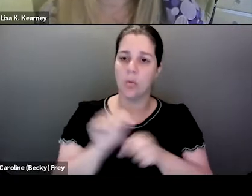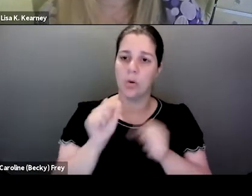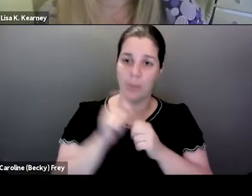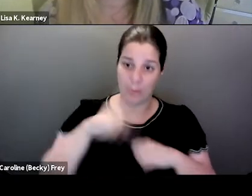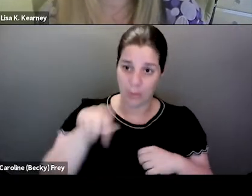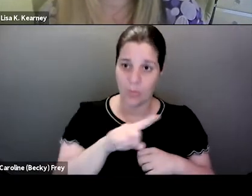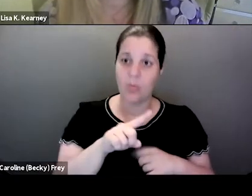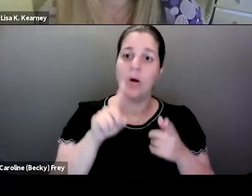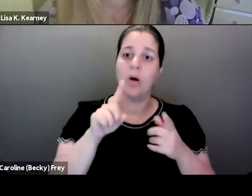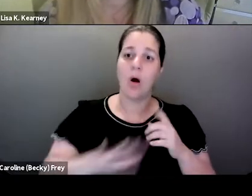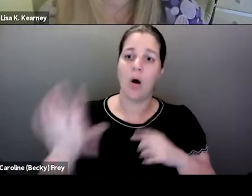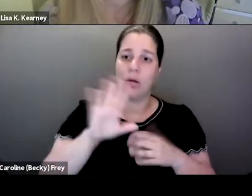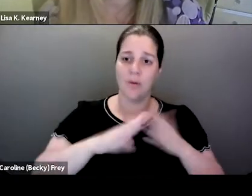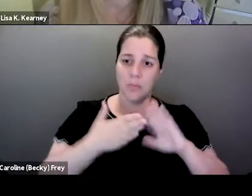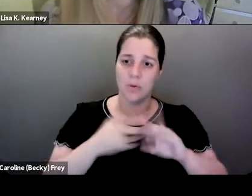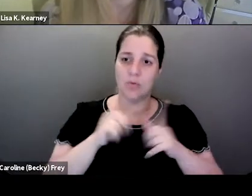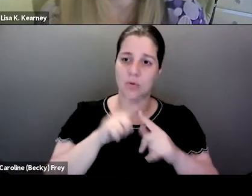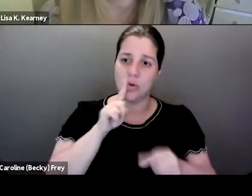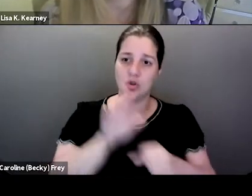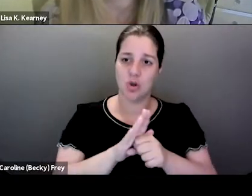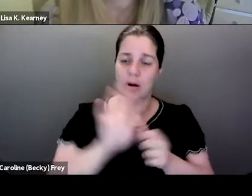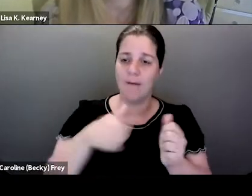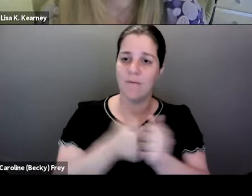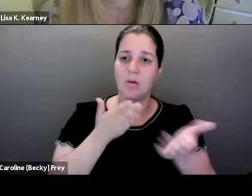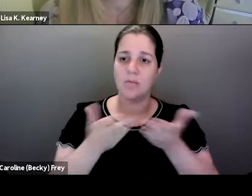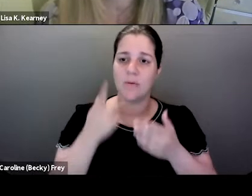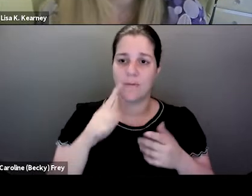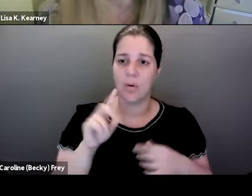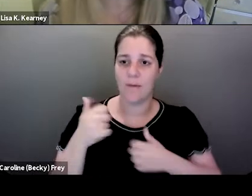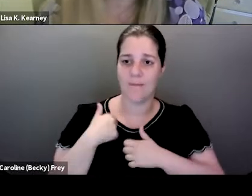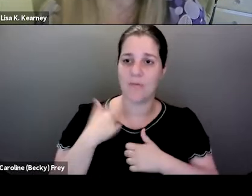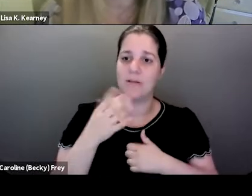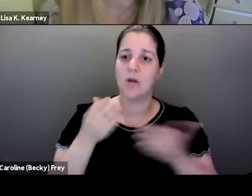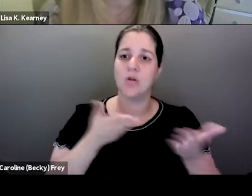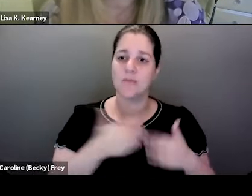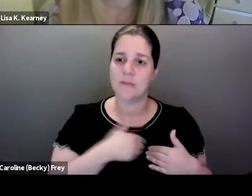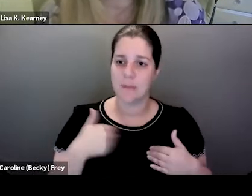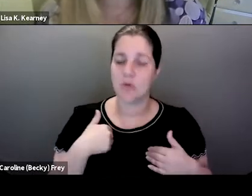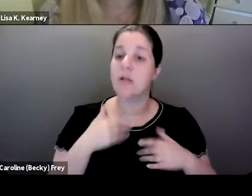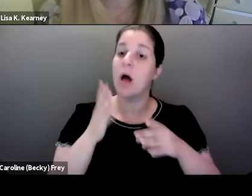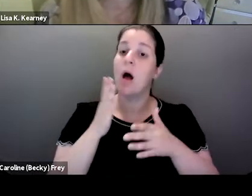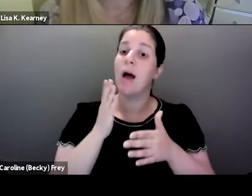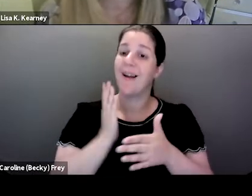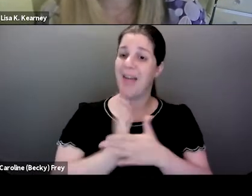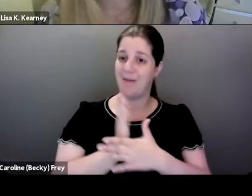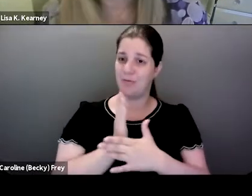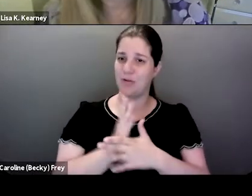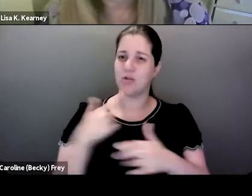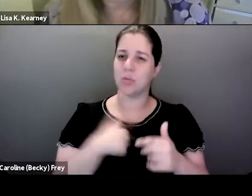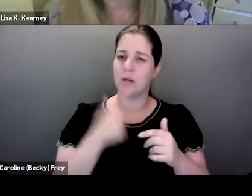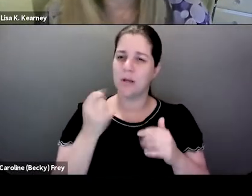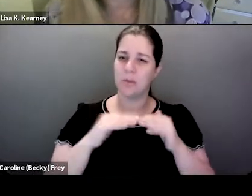help ensure follow-up services for veterans and service members in particular? On average right now, we're just a little bit below